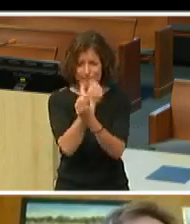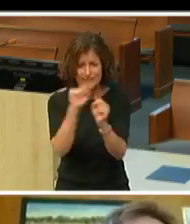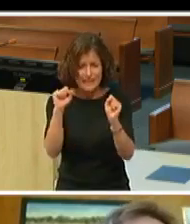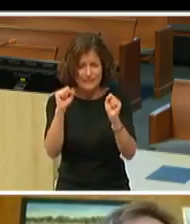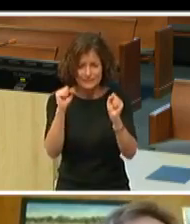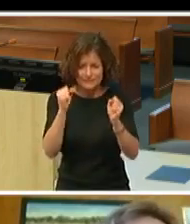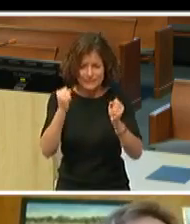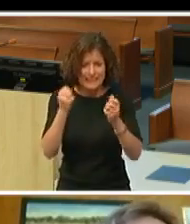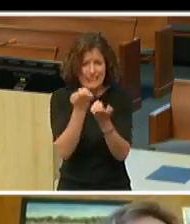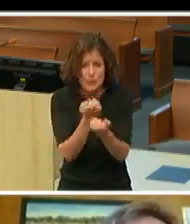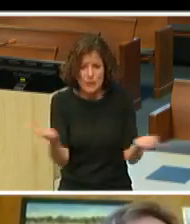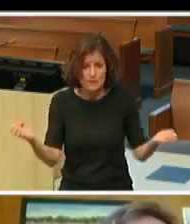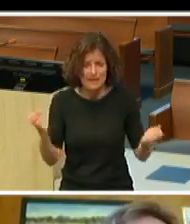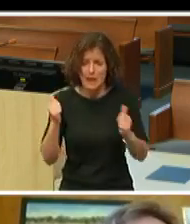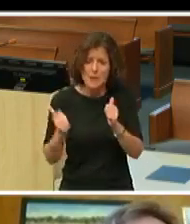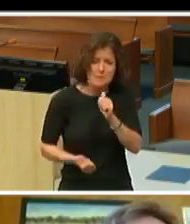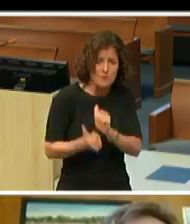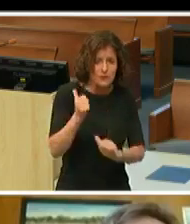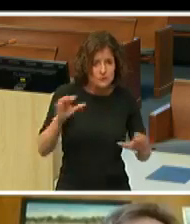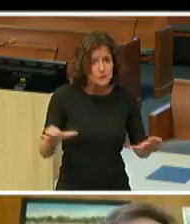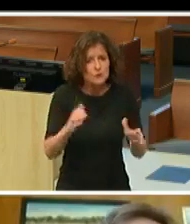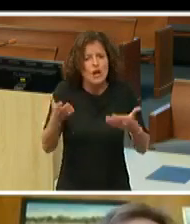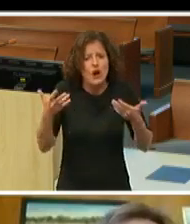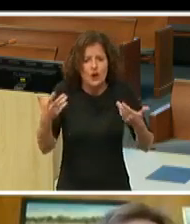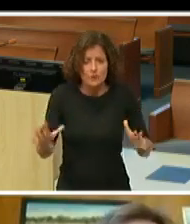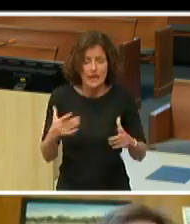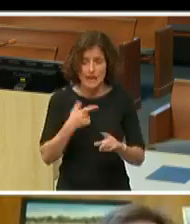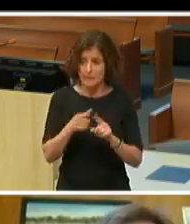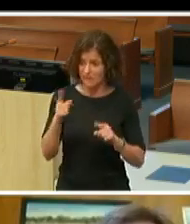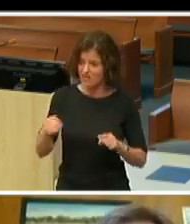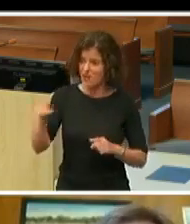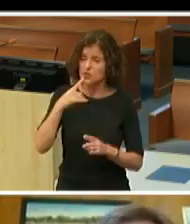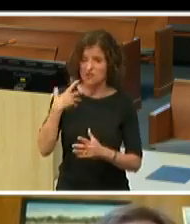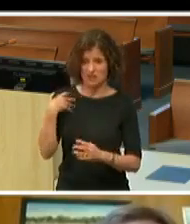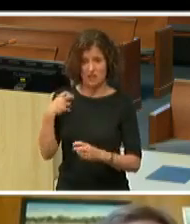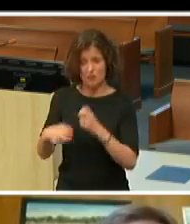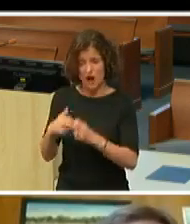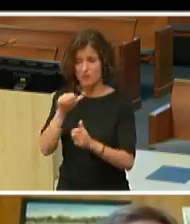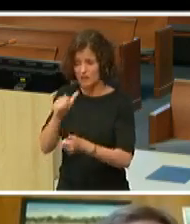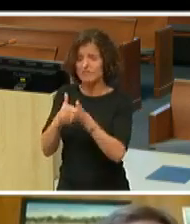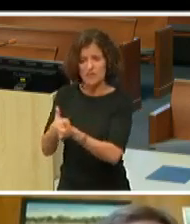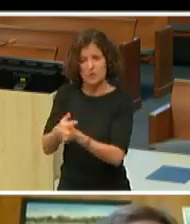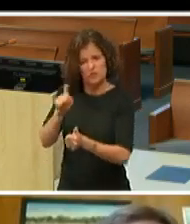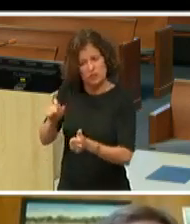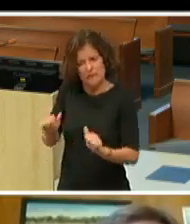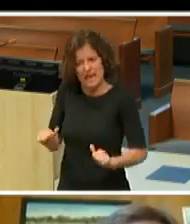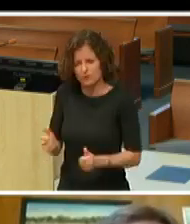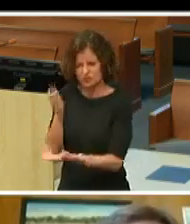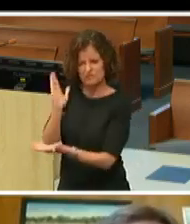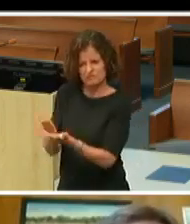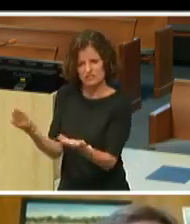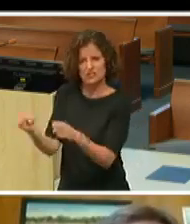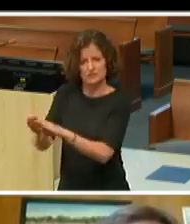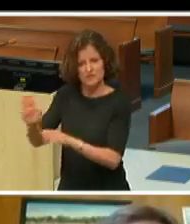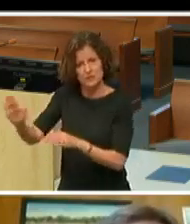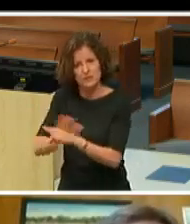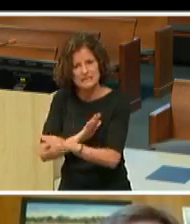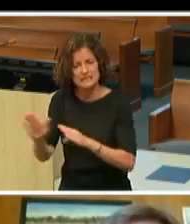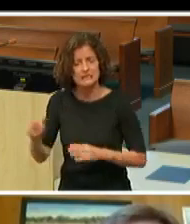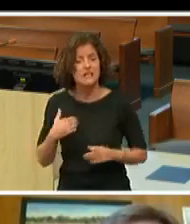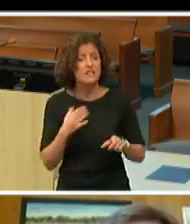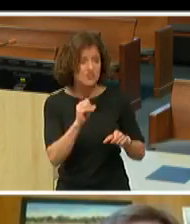doing it anyway. So I don't think it's going to be a problem, but the ones that are a problem, we need to be able to shut them down. Right. So, Mr. Chair, they would have to respect a stop work